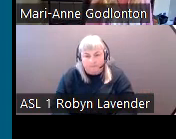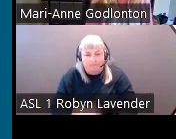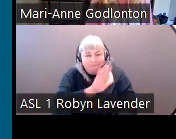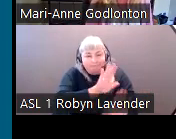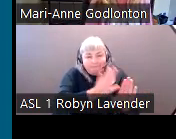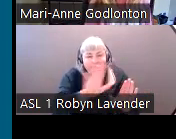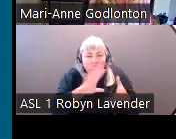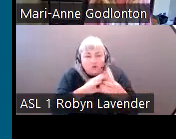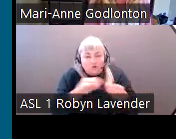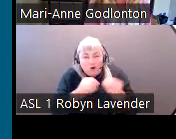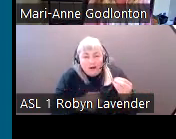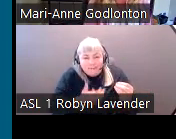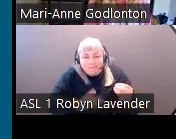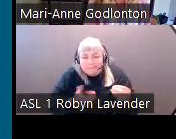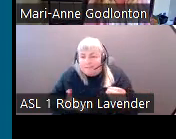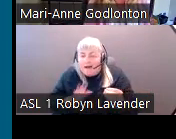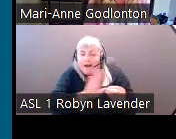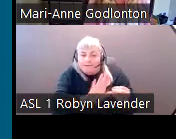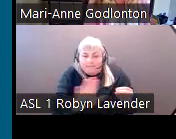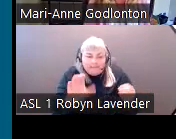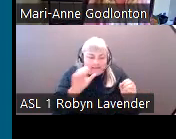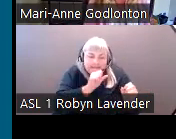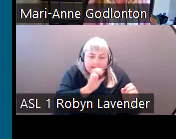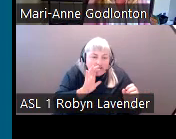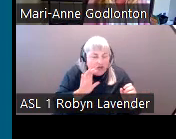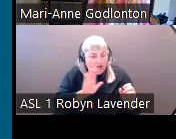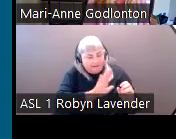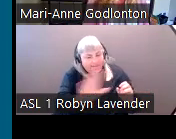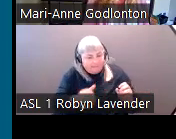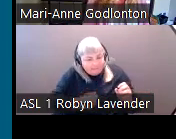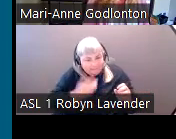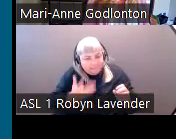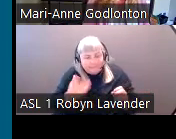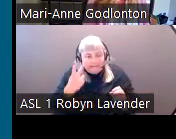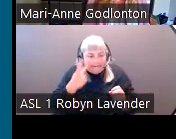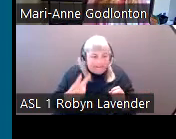whatnot from our seniors to know that the service is doing well.